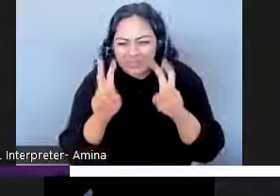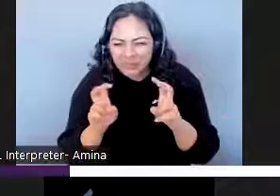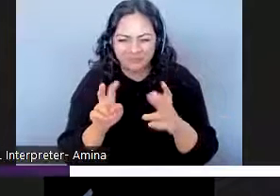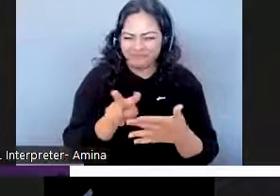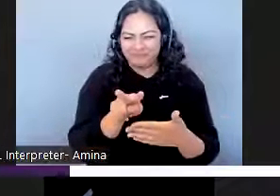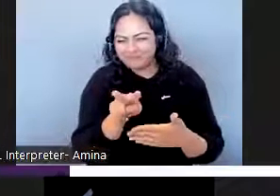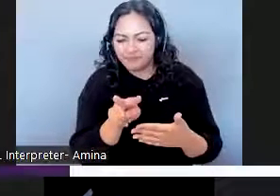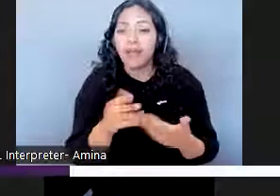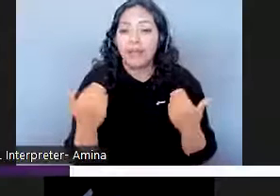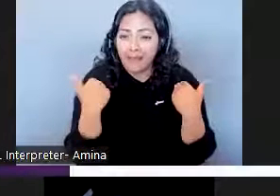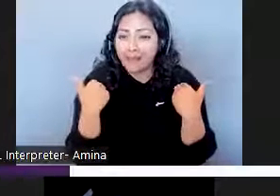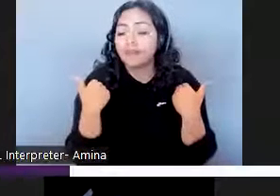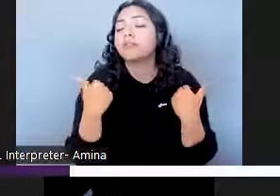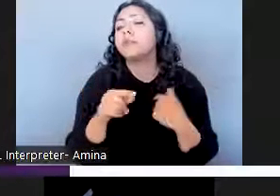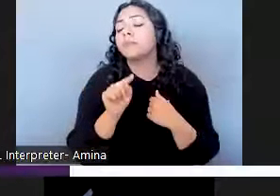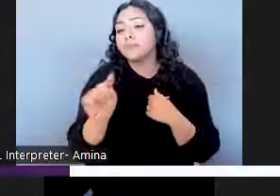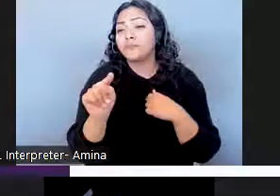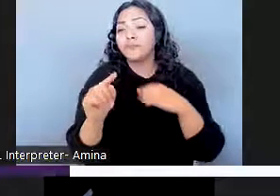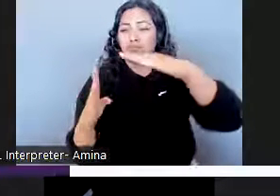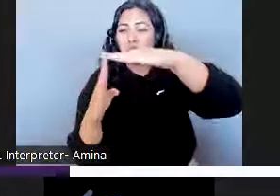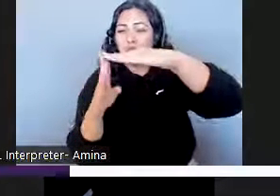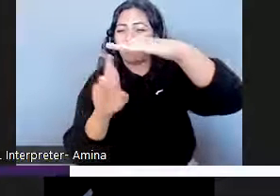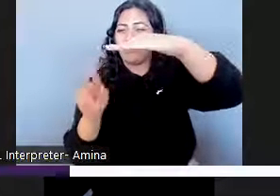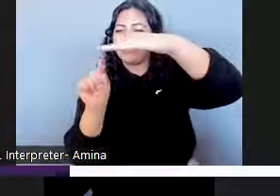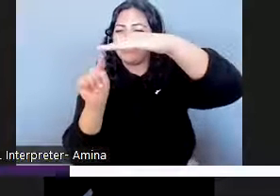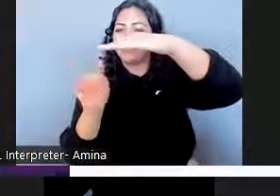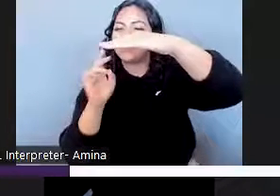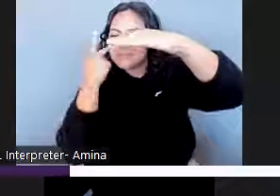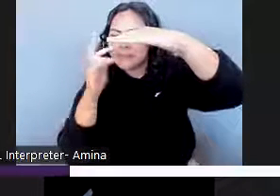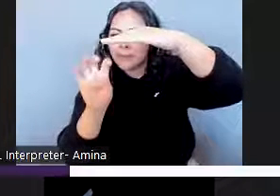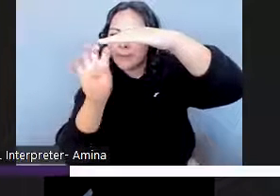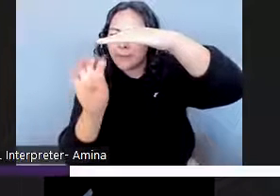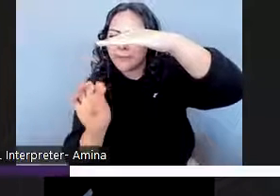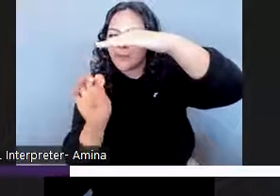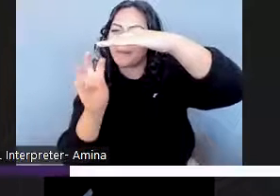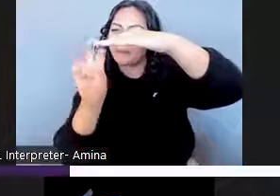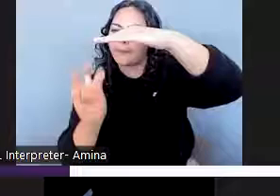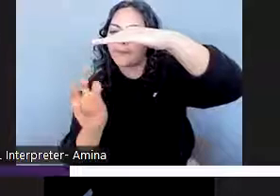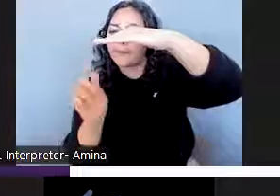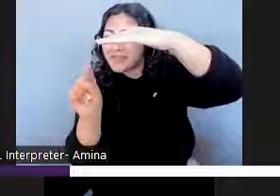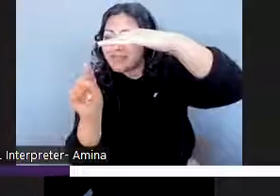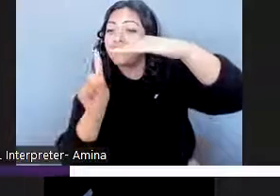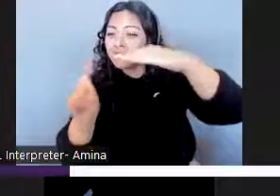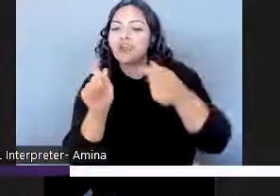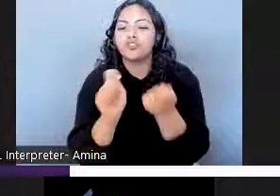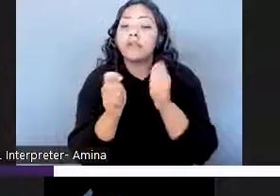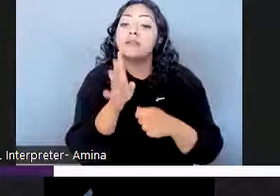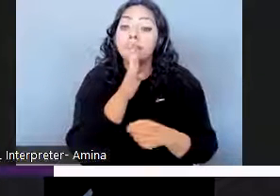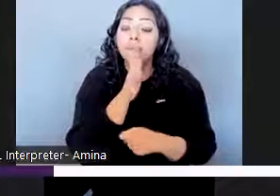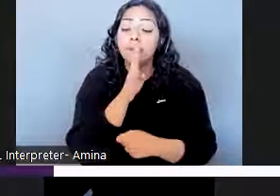right-hand corner that you can change the speaker view however you would like to make that for yourself.